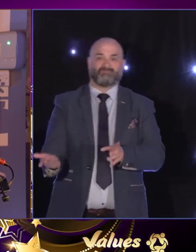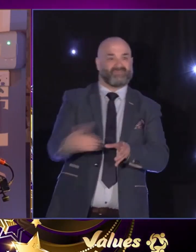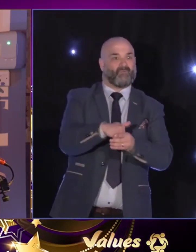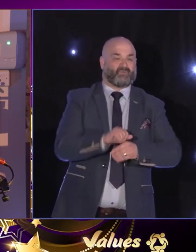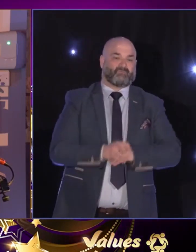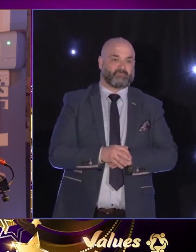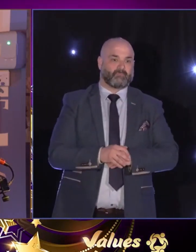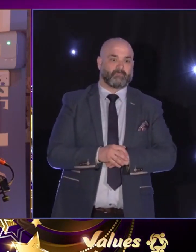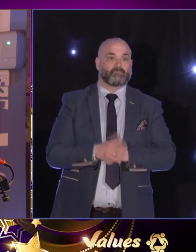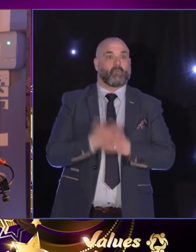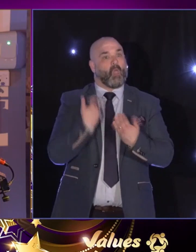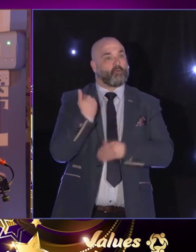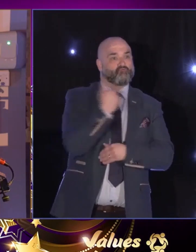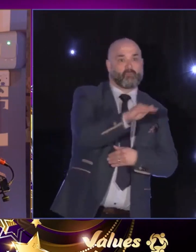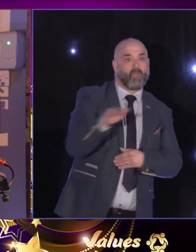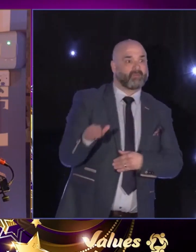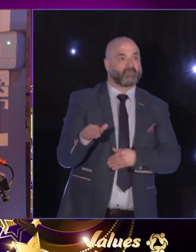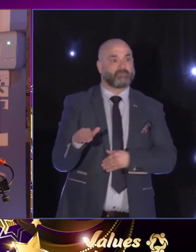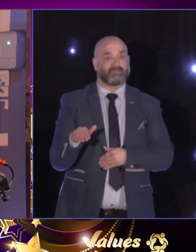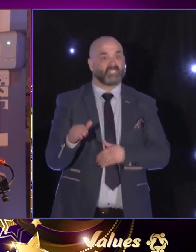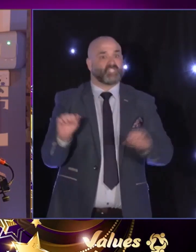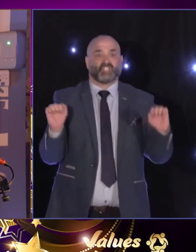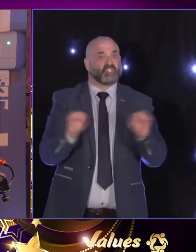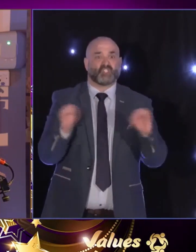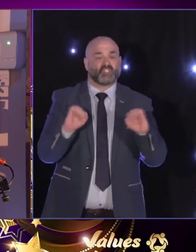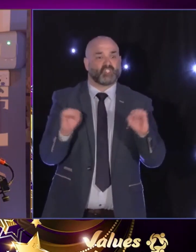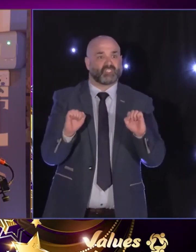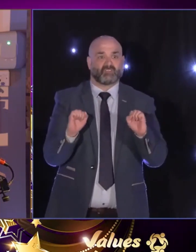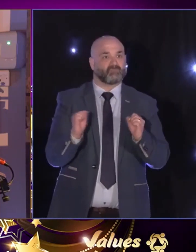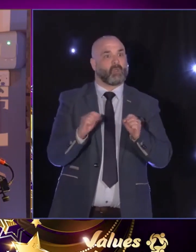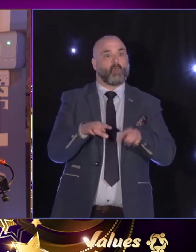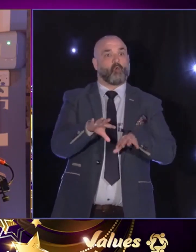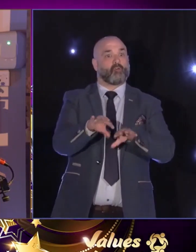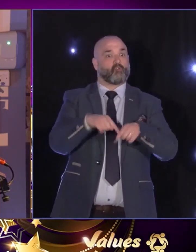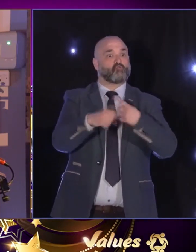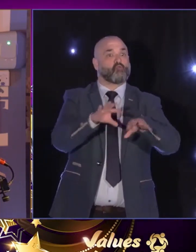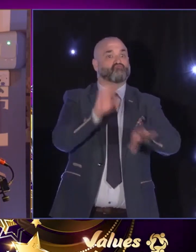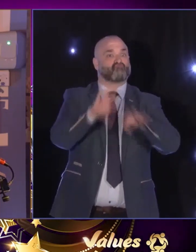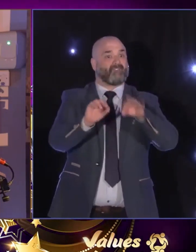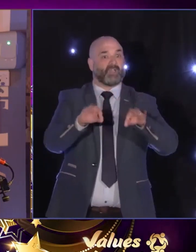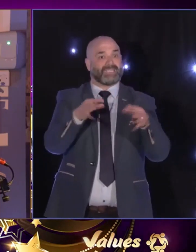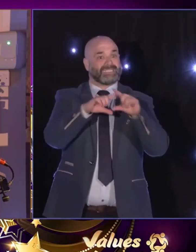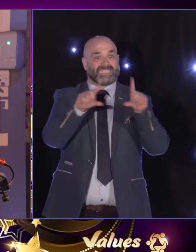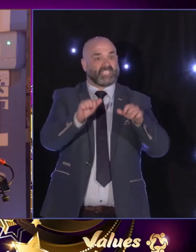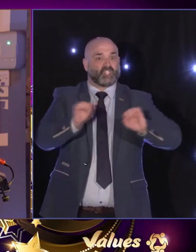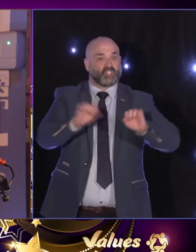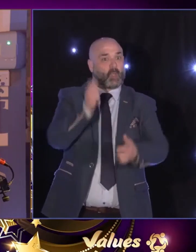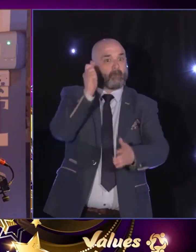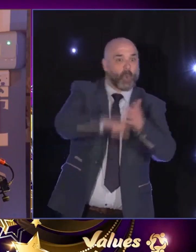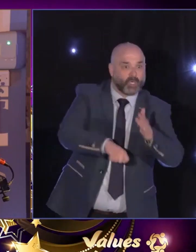particular. And just a reminder for everybody, if you haven't already bought your raffle tickets, do so now because we'll be closing the